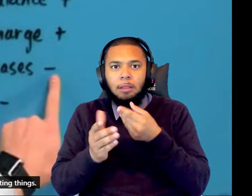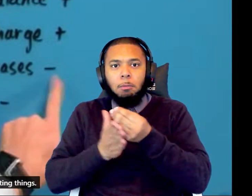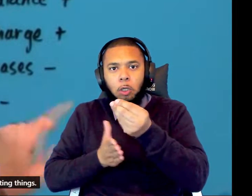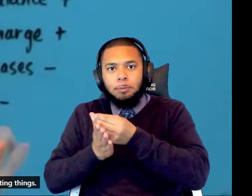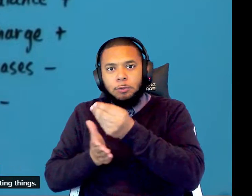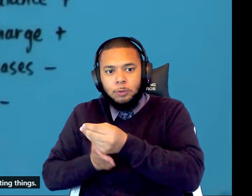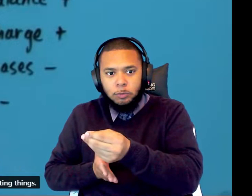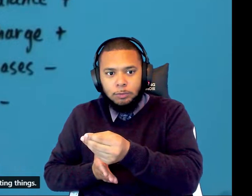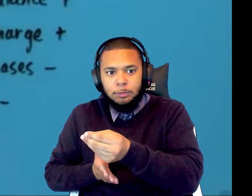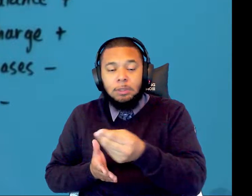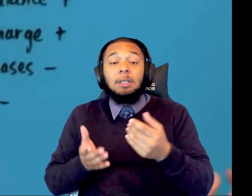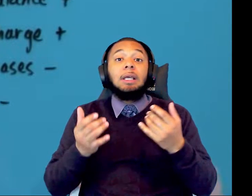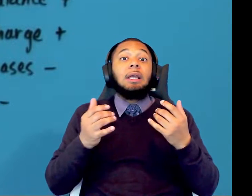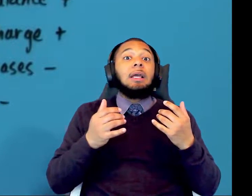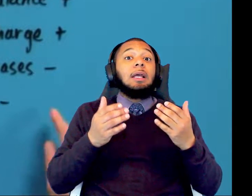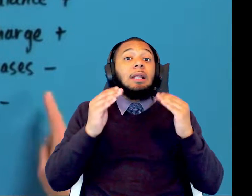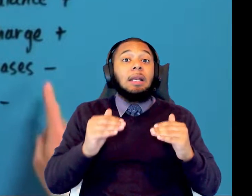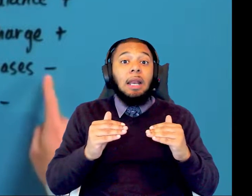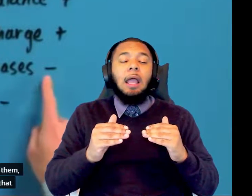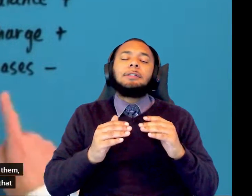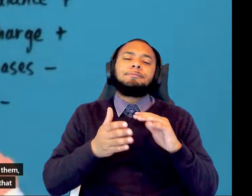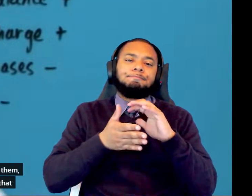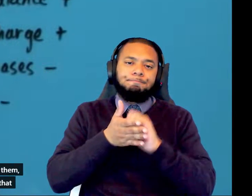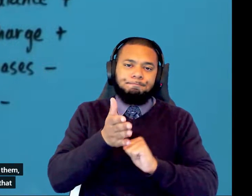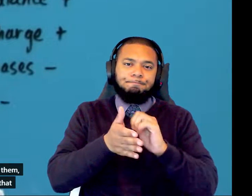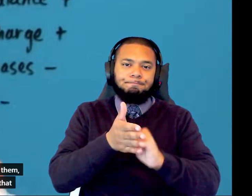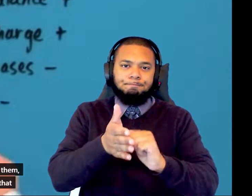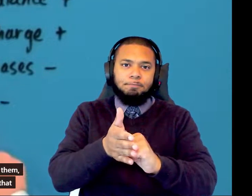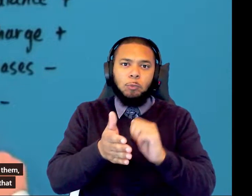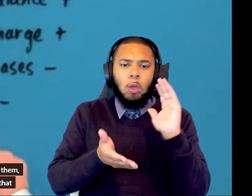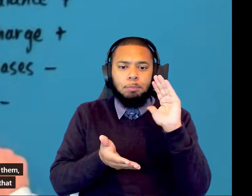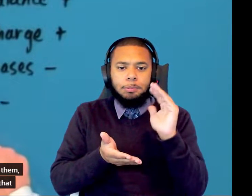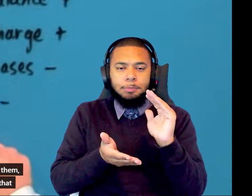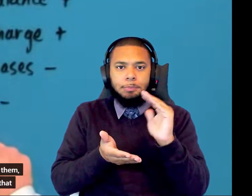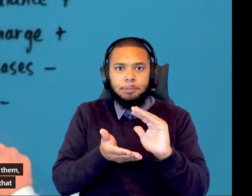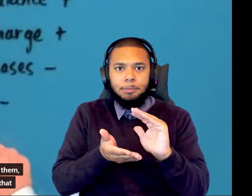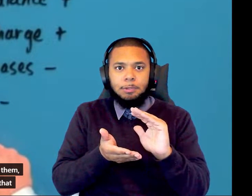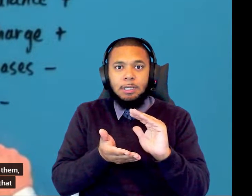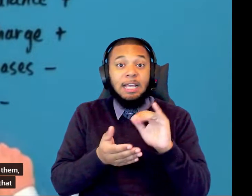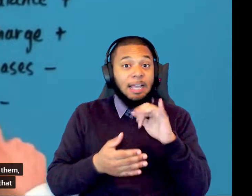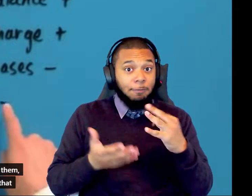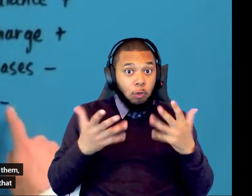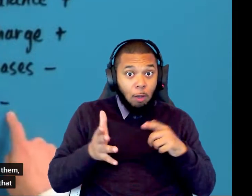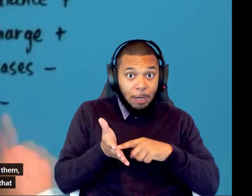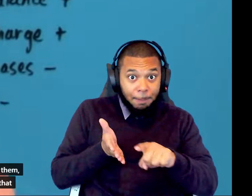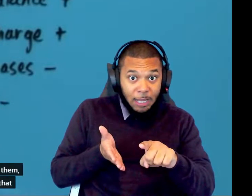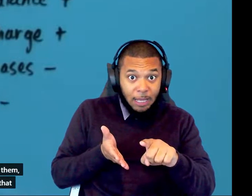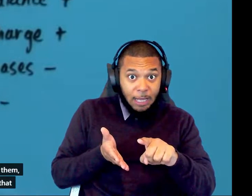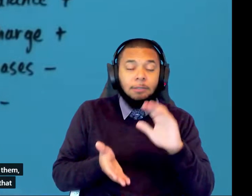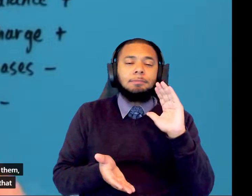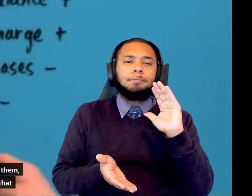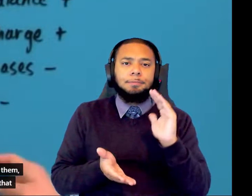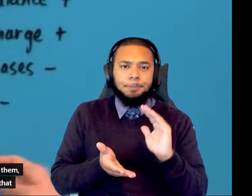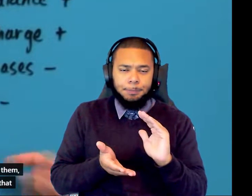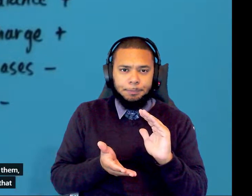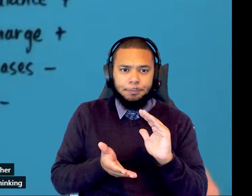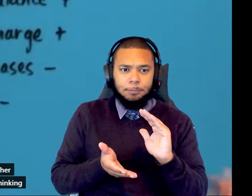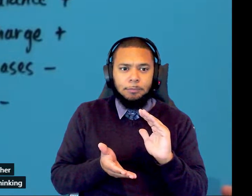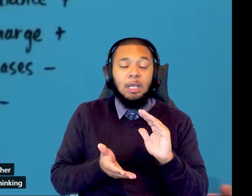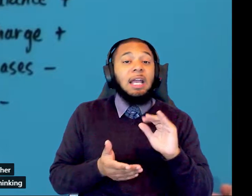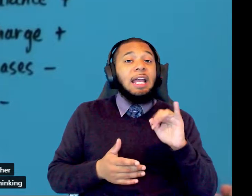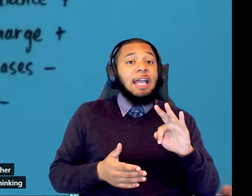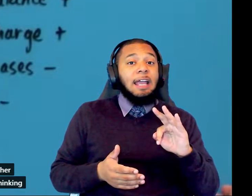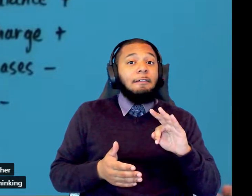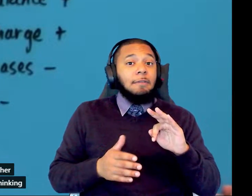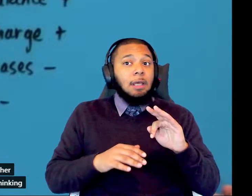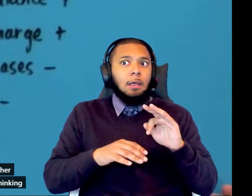start subtracting things. They subtract how much you paid them. And they subtract any credits that they may